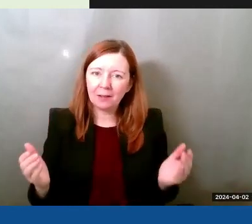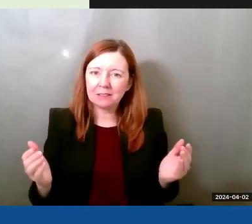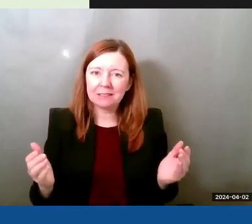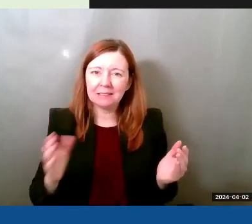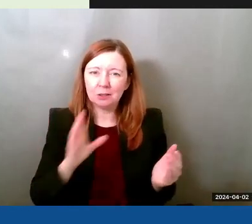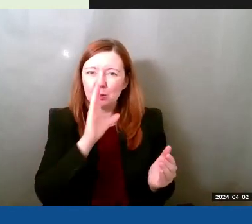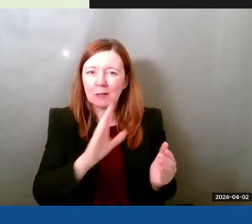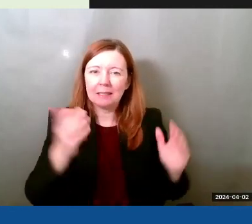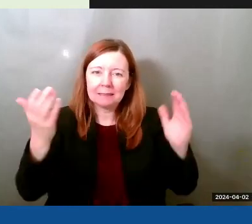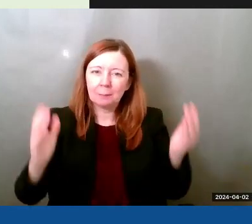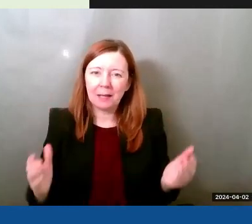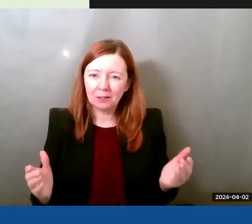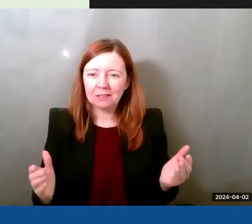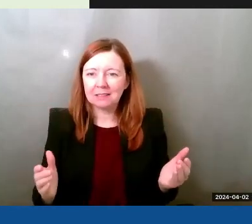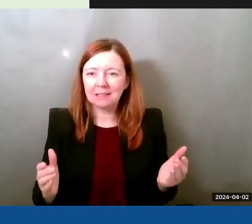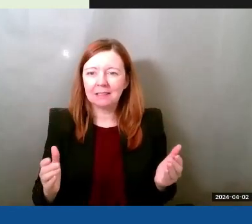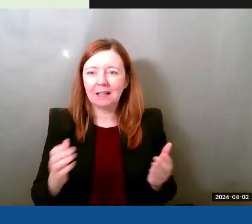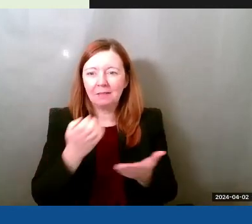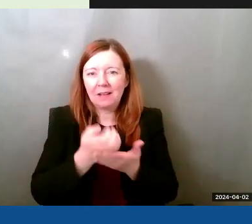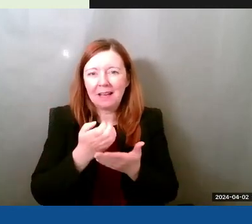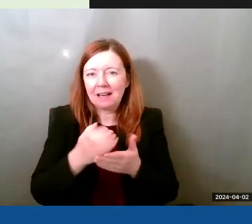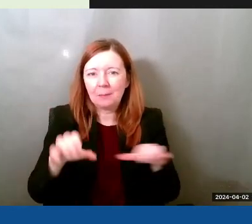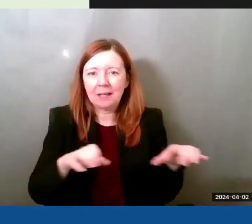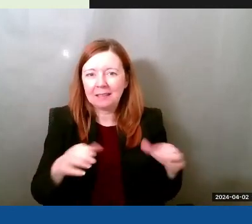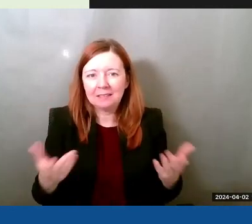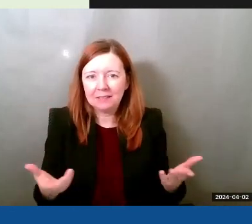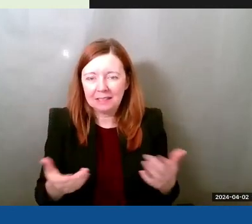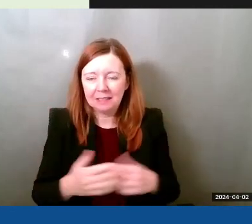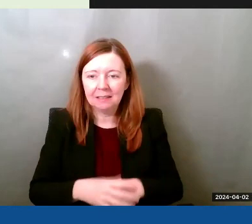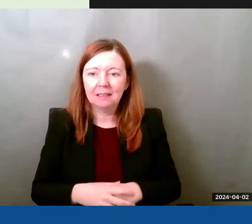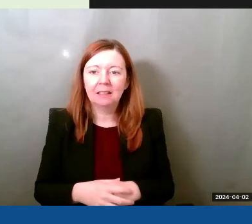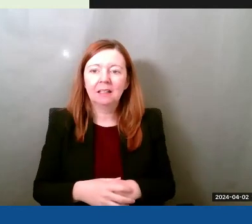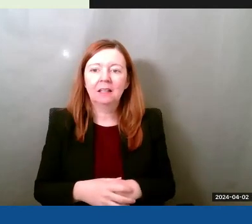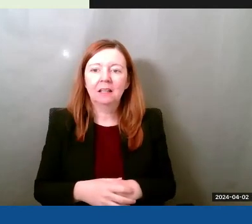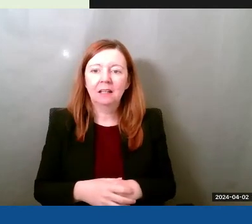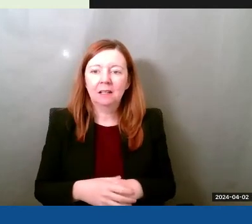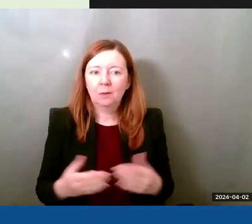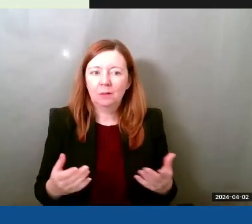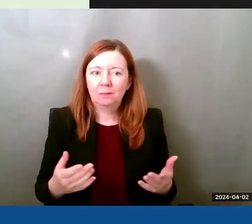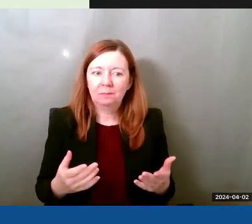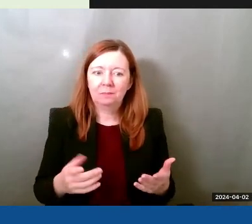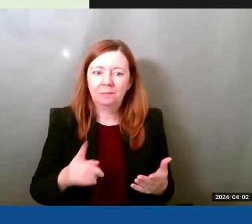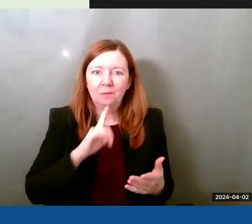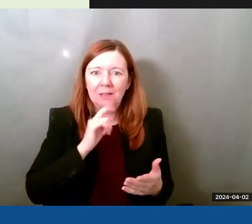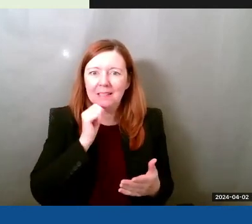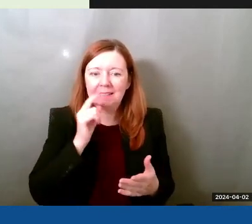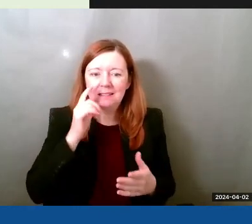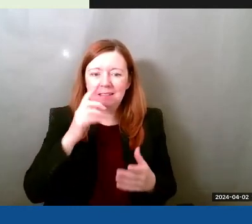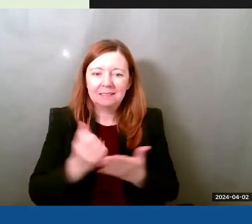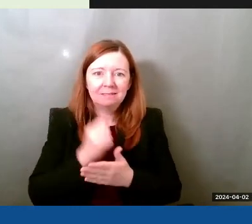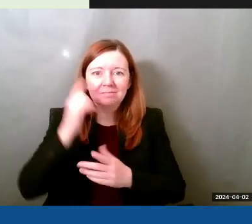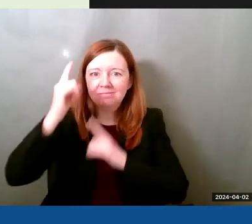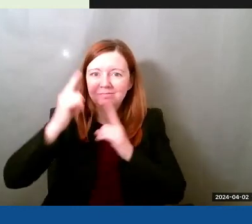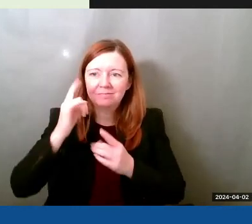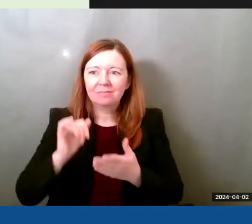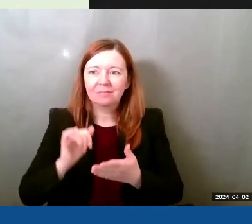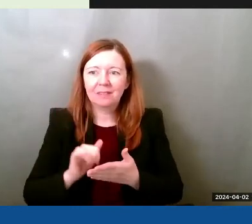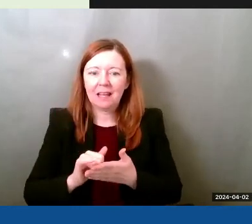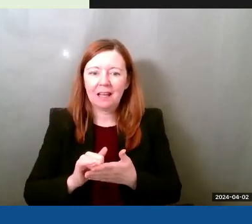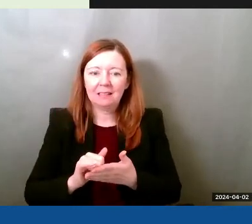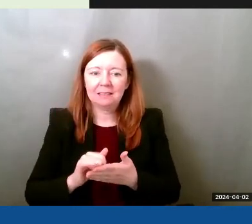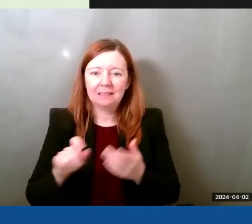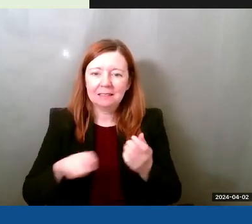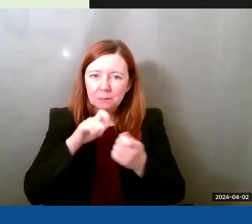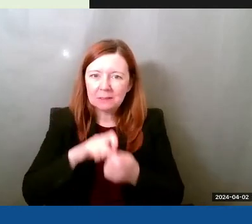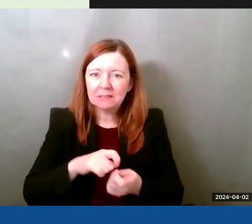comparison of economic activity, or one that really takes into consideration the particulars